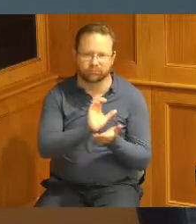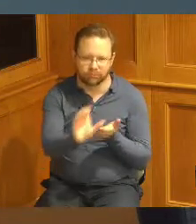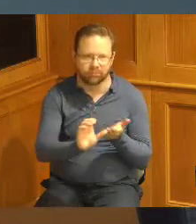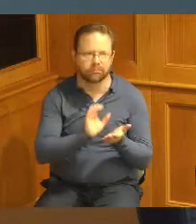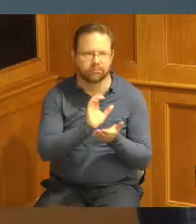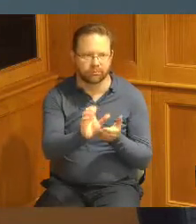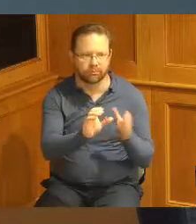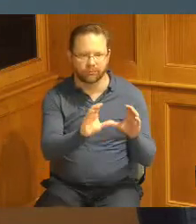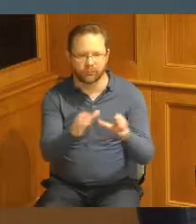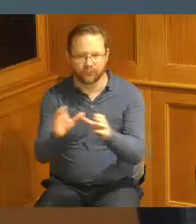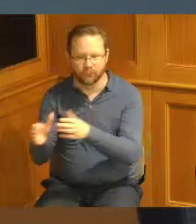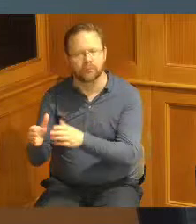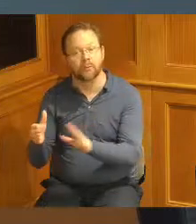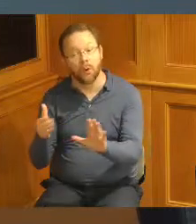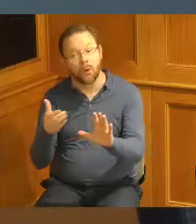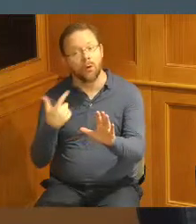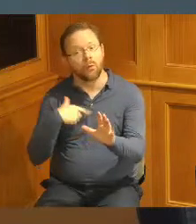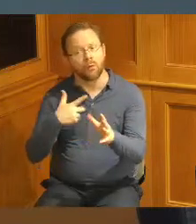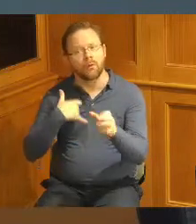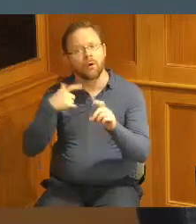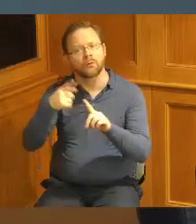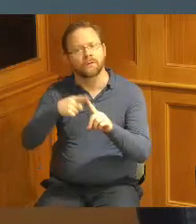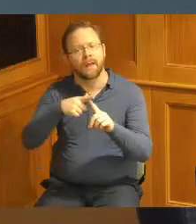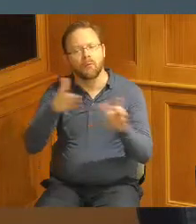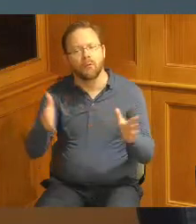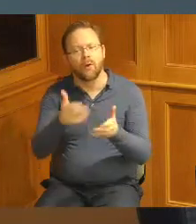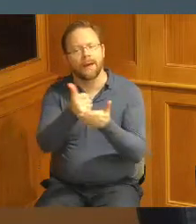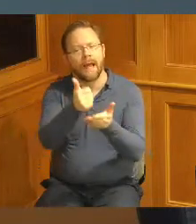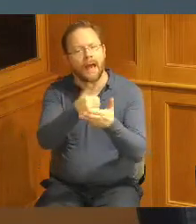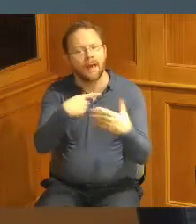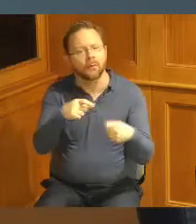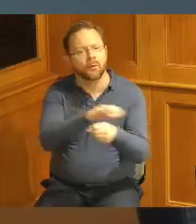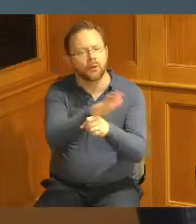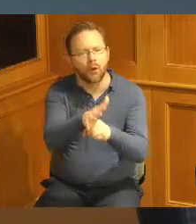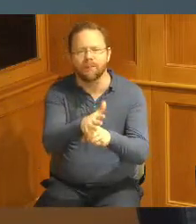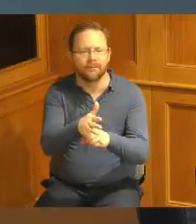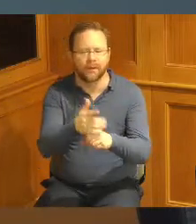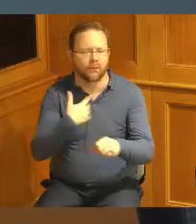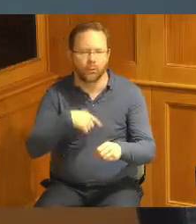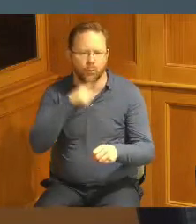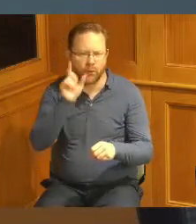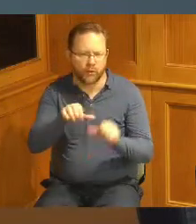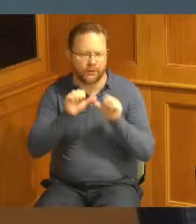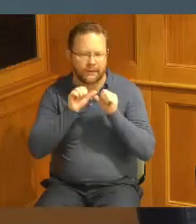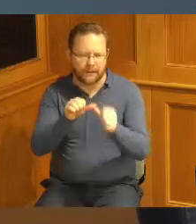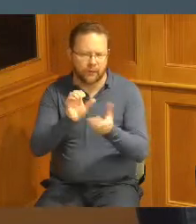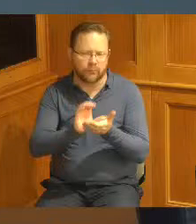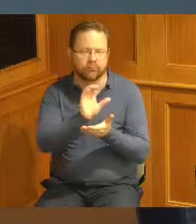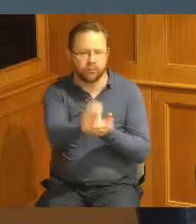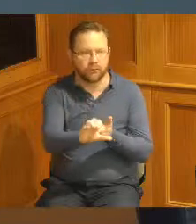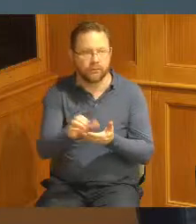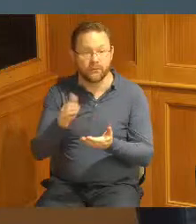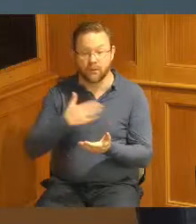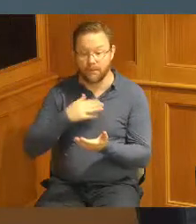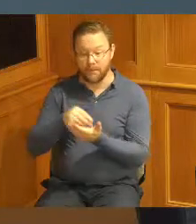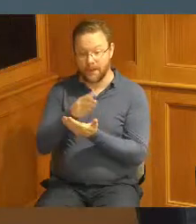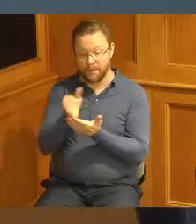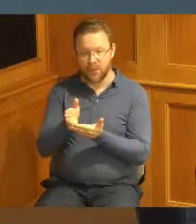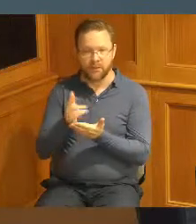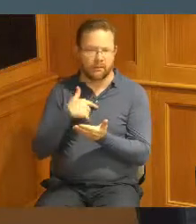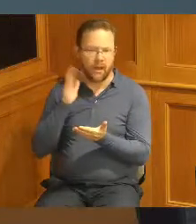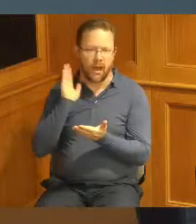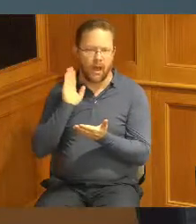entities that we were trying to just bring up and help them to make sure that they exist. So in the budget, I'm going to indicate